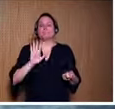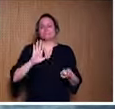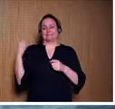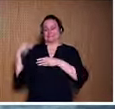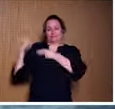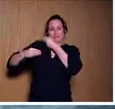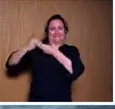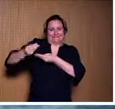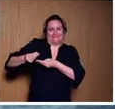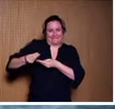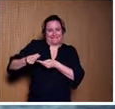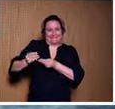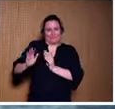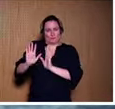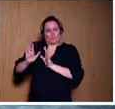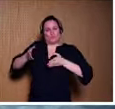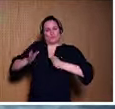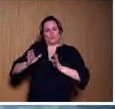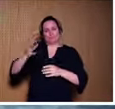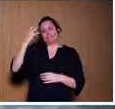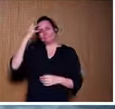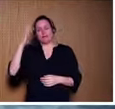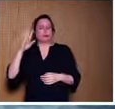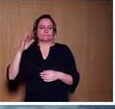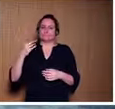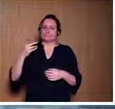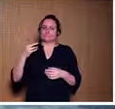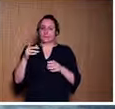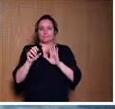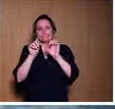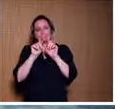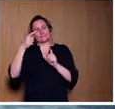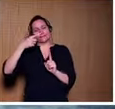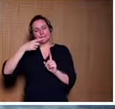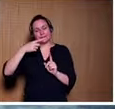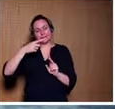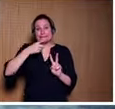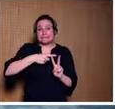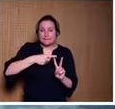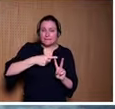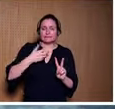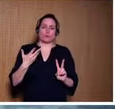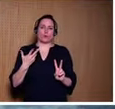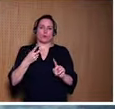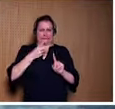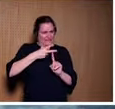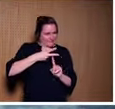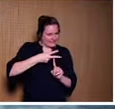traditional forms of publics, like, you know, the media or politics and so forth, for queer people, for people of